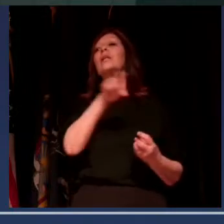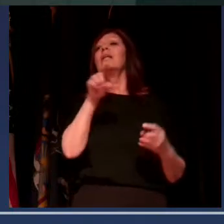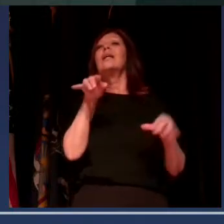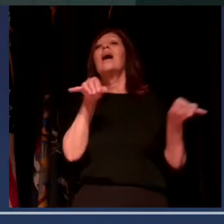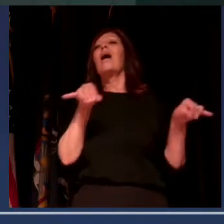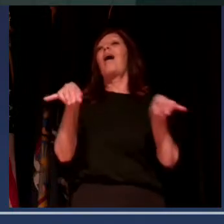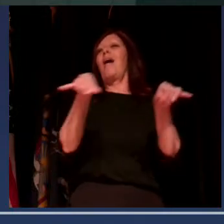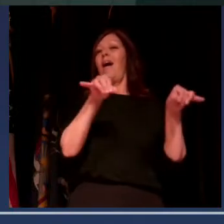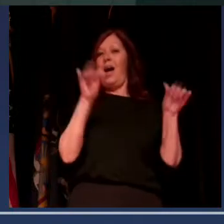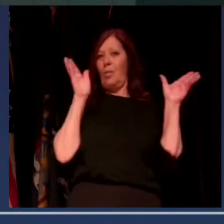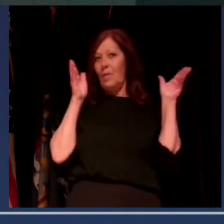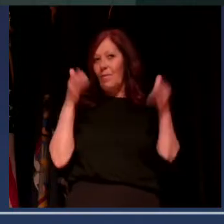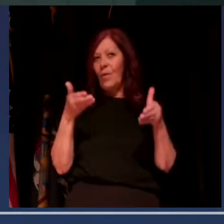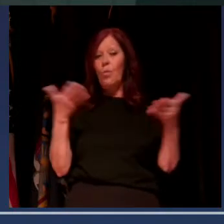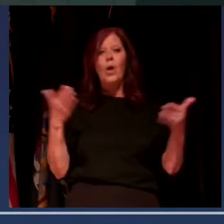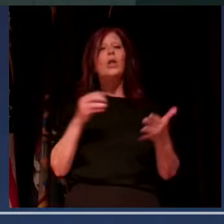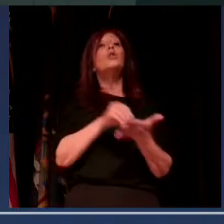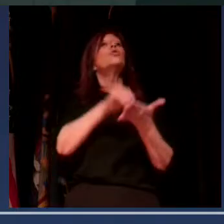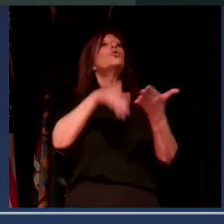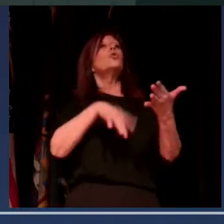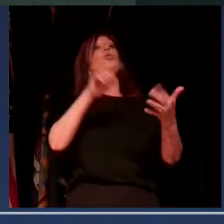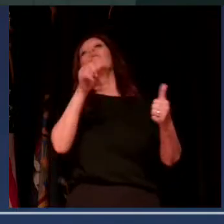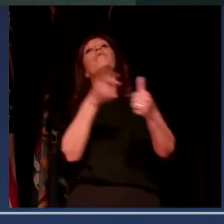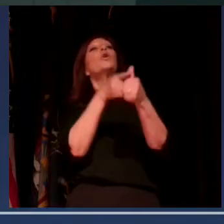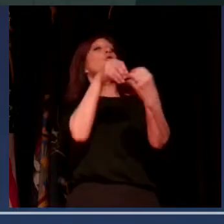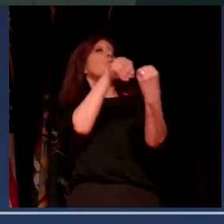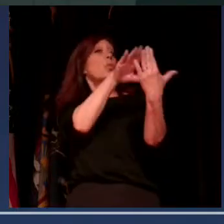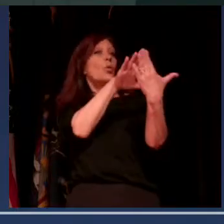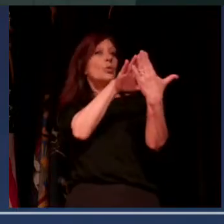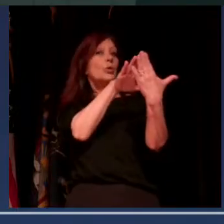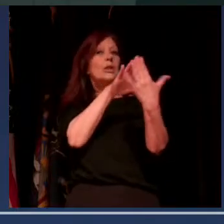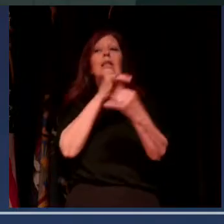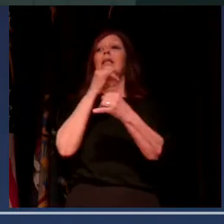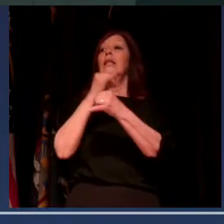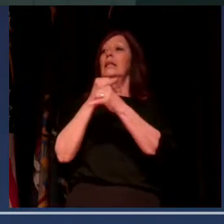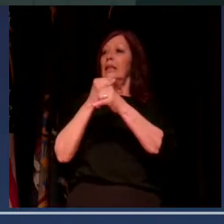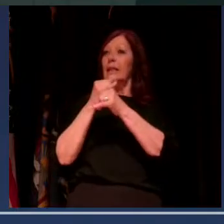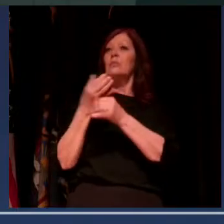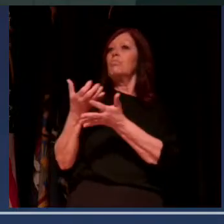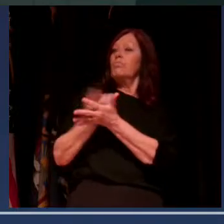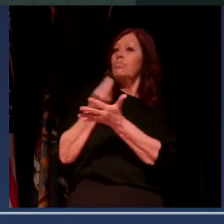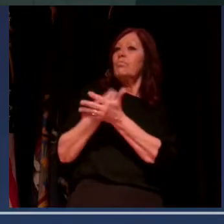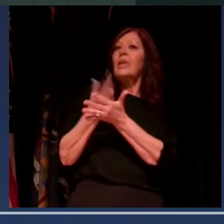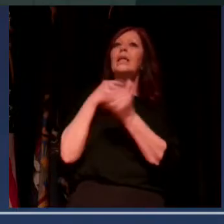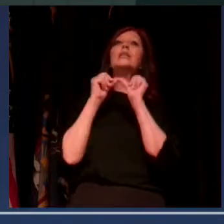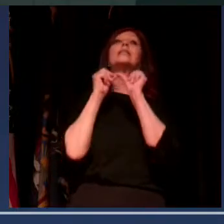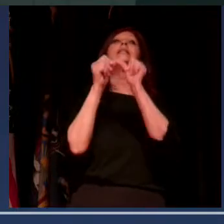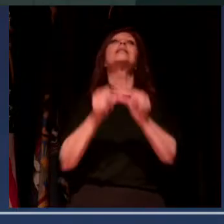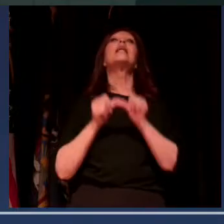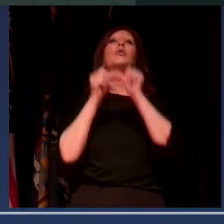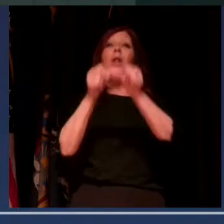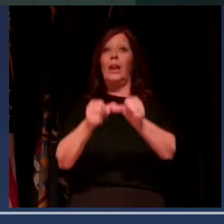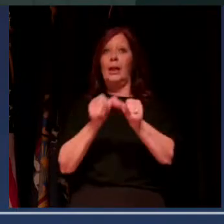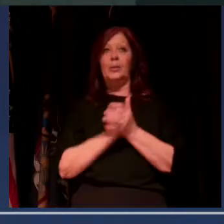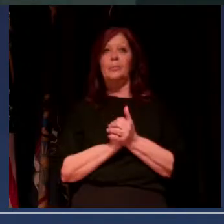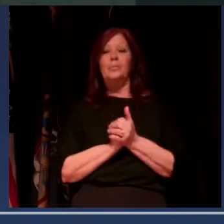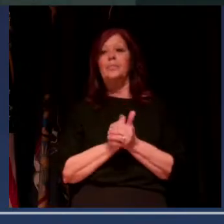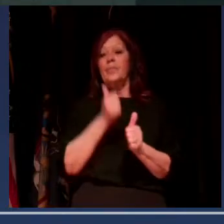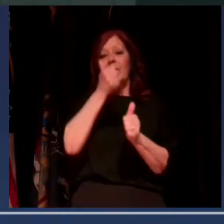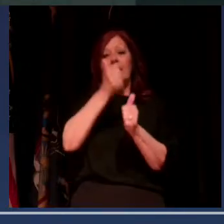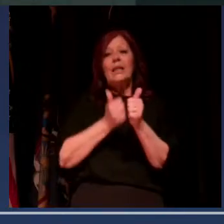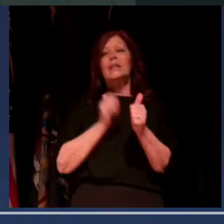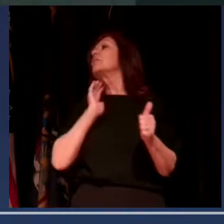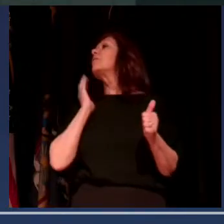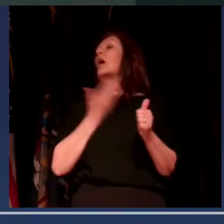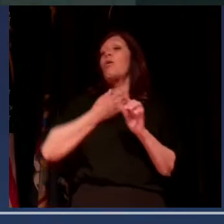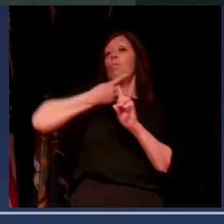focus on a student-first approach, institutional viability, and sustainability. Each of our